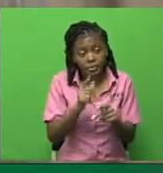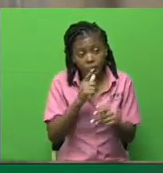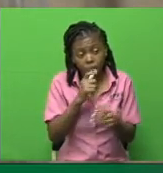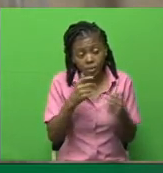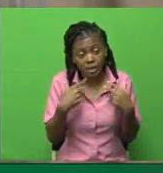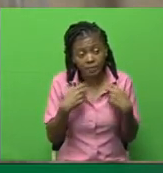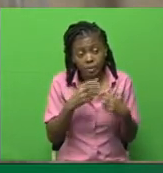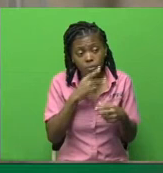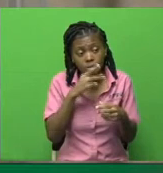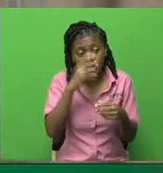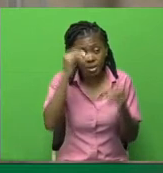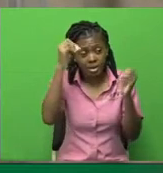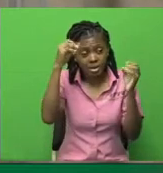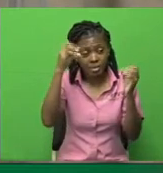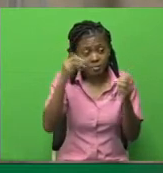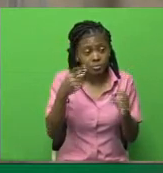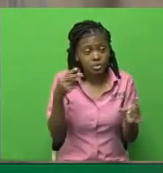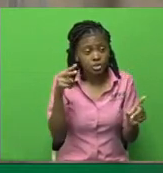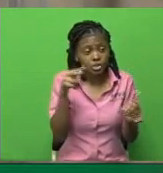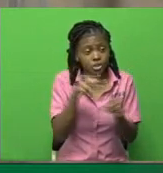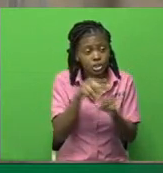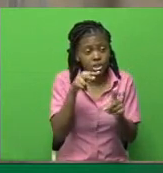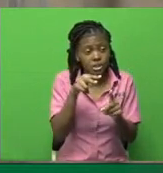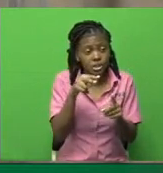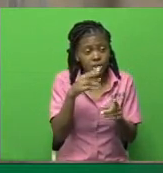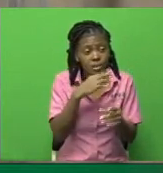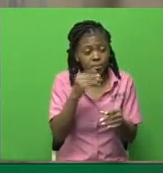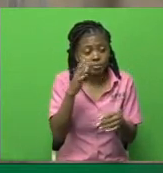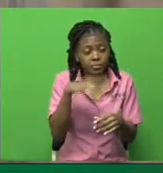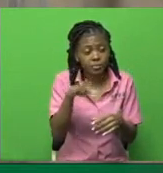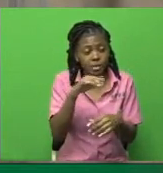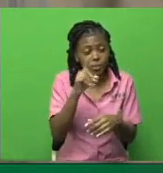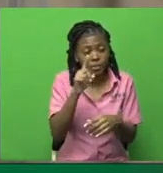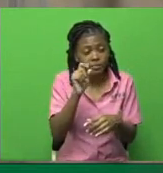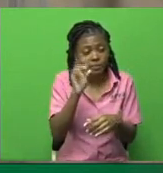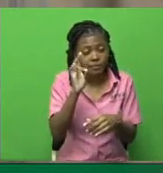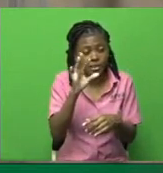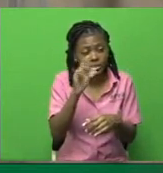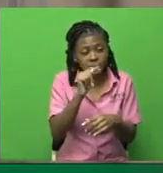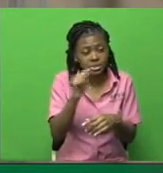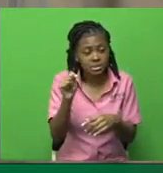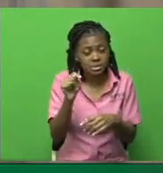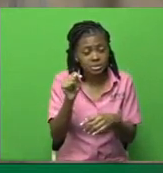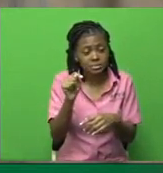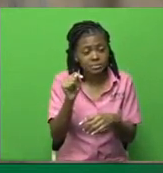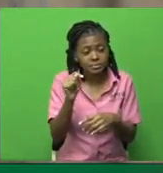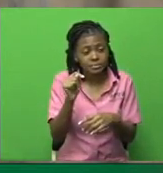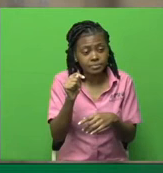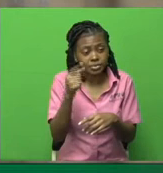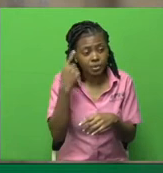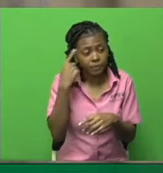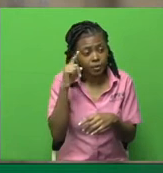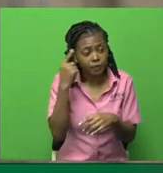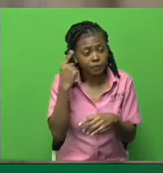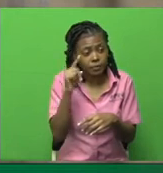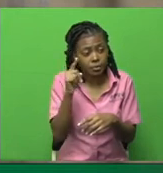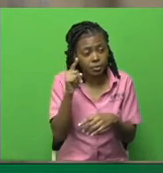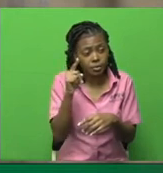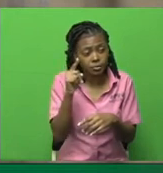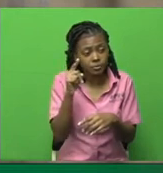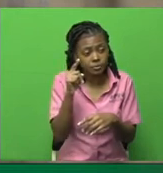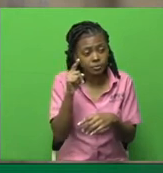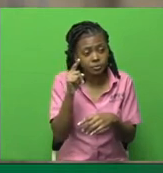customers are charged TT 1.75 for the consent for the consumption up to the first